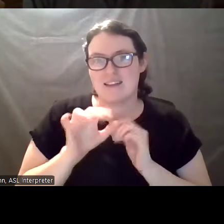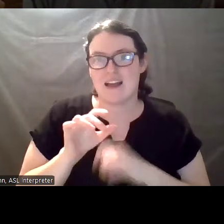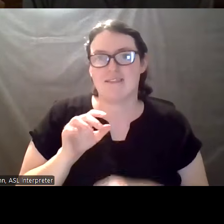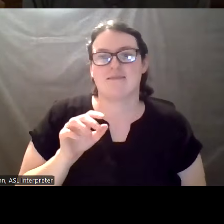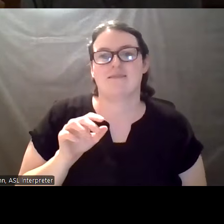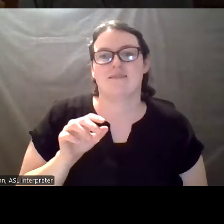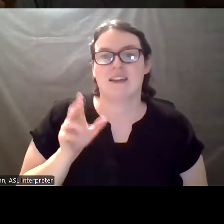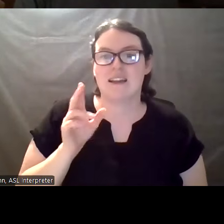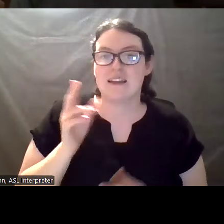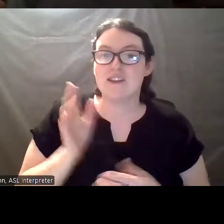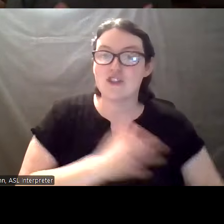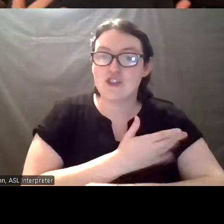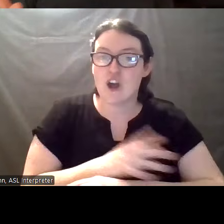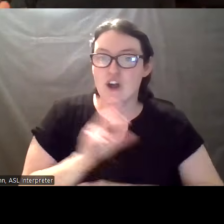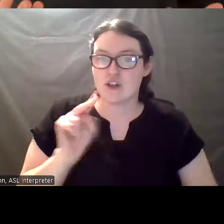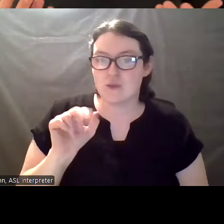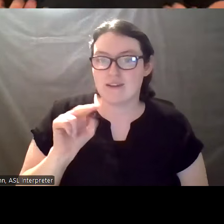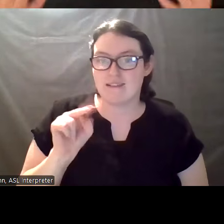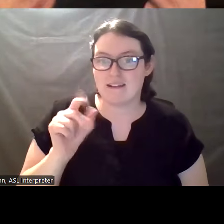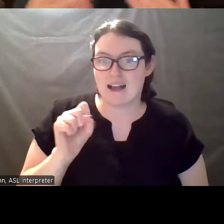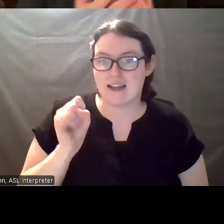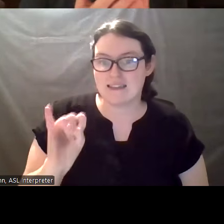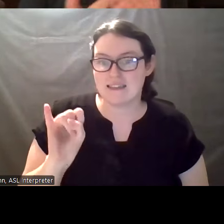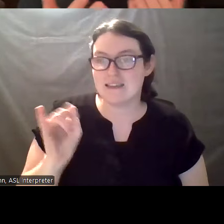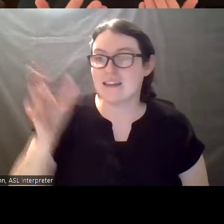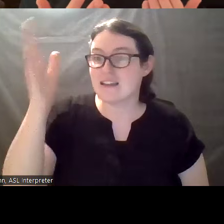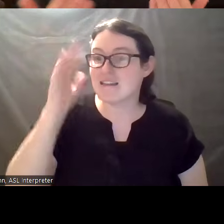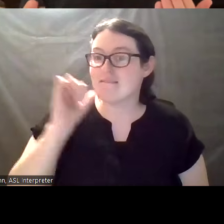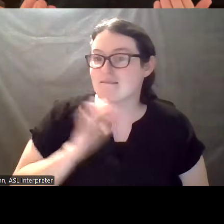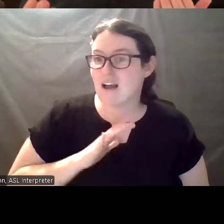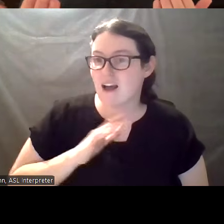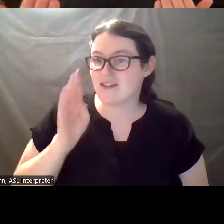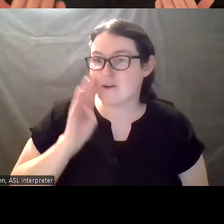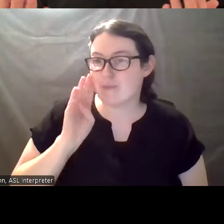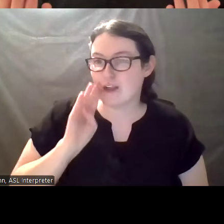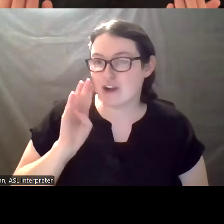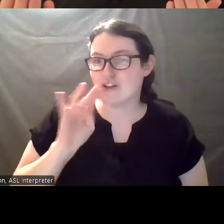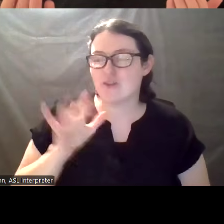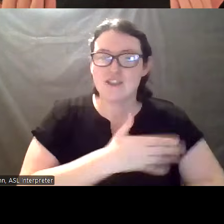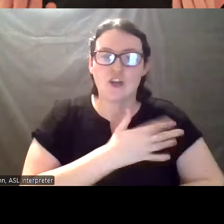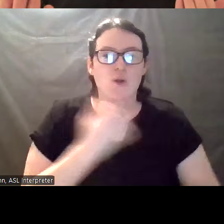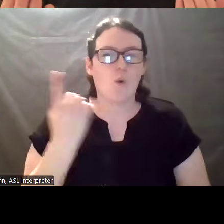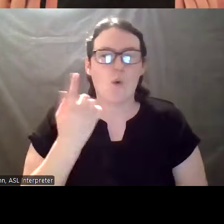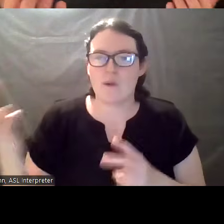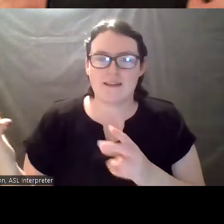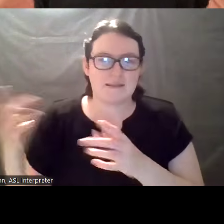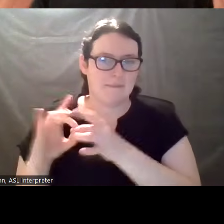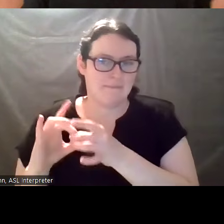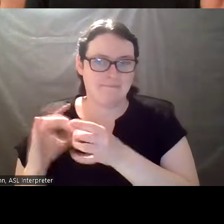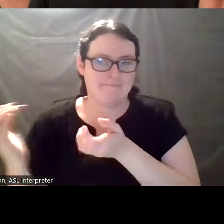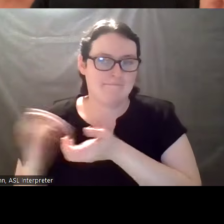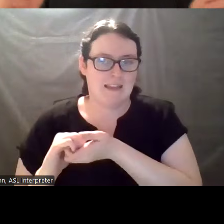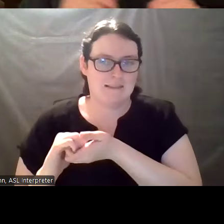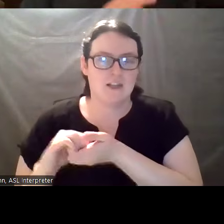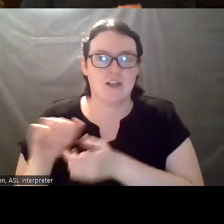beer. This hymn to the beer goddess always appears in association with another text that we have that has